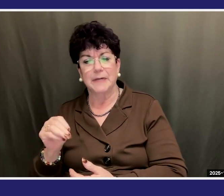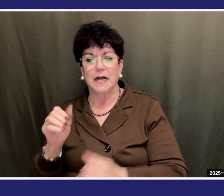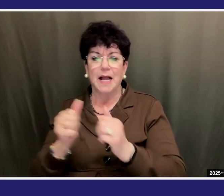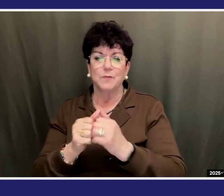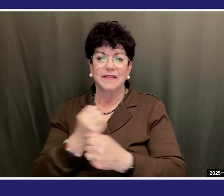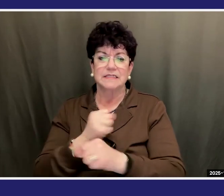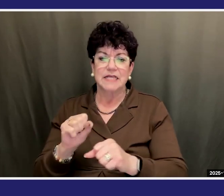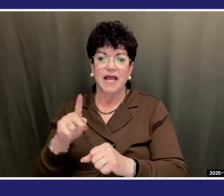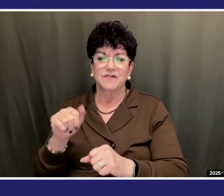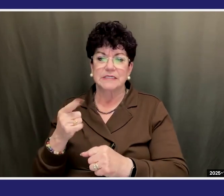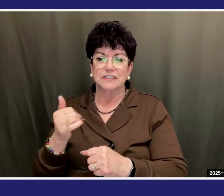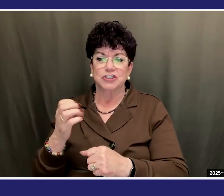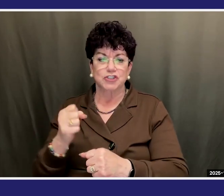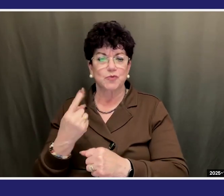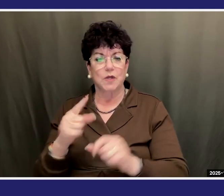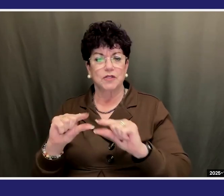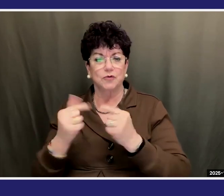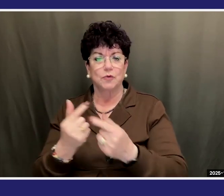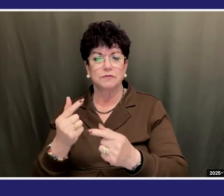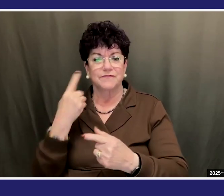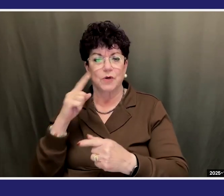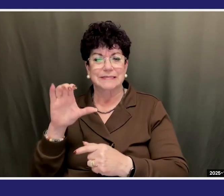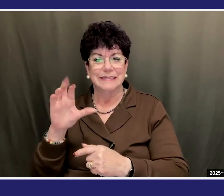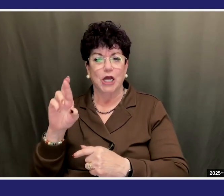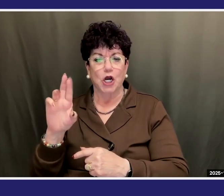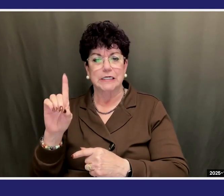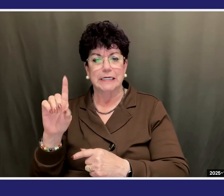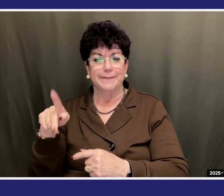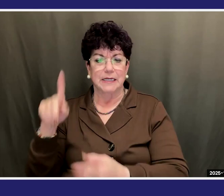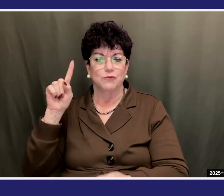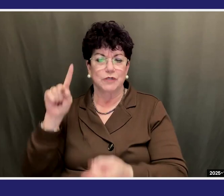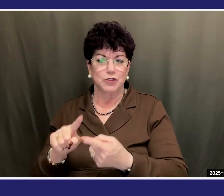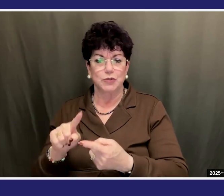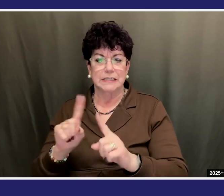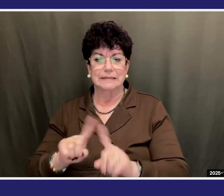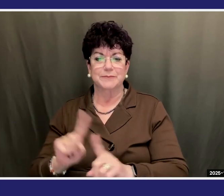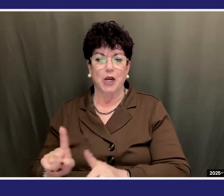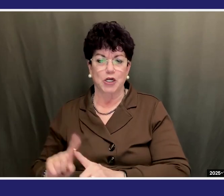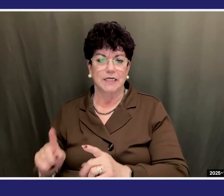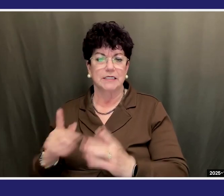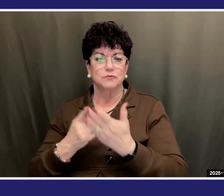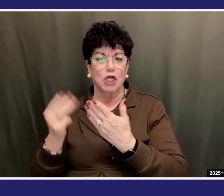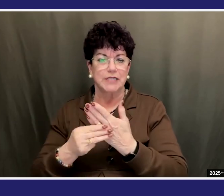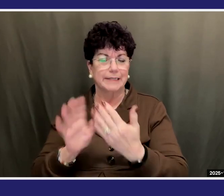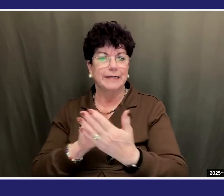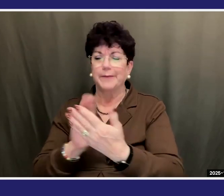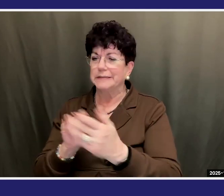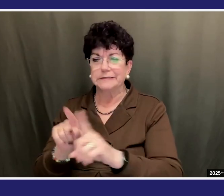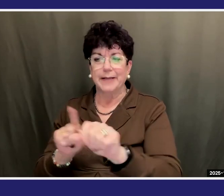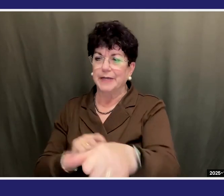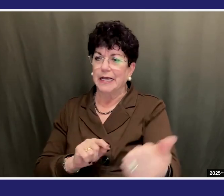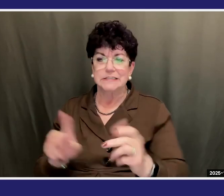the organizations that make up the CRDP, the Reducing Disparities Project. Echoing others, want to appreciate